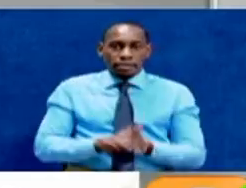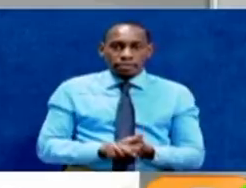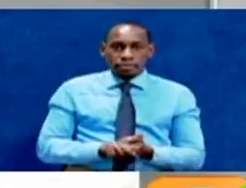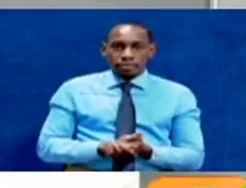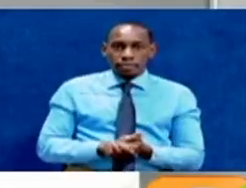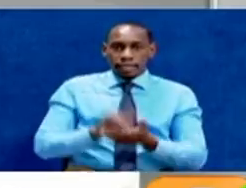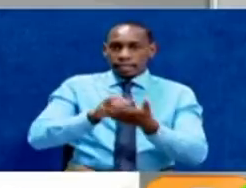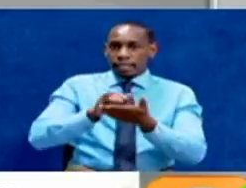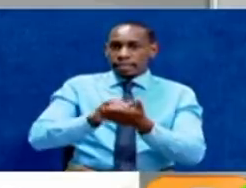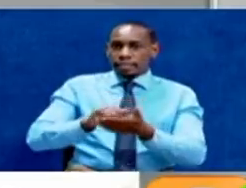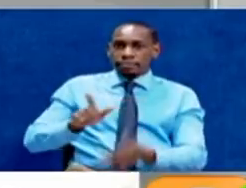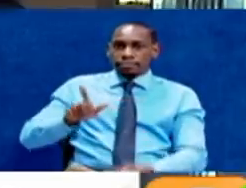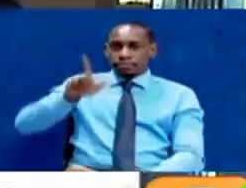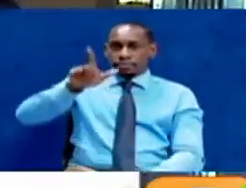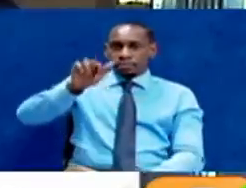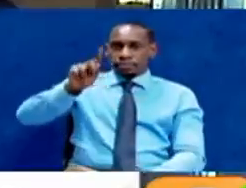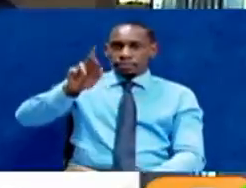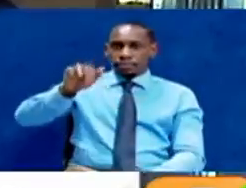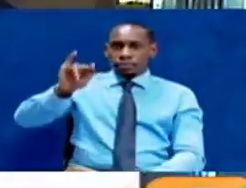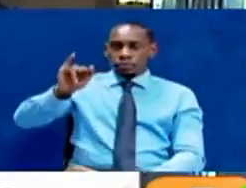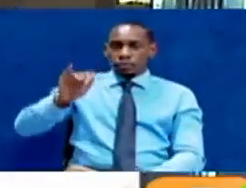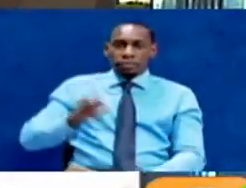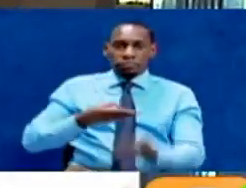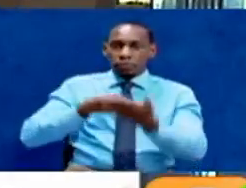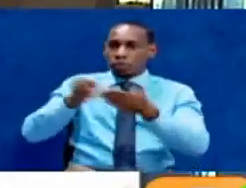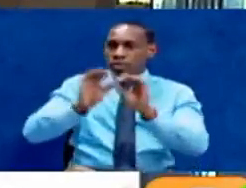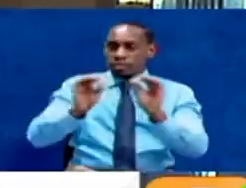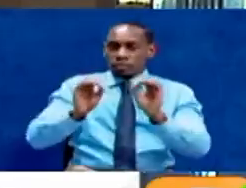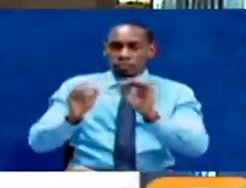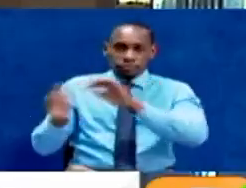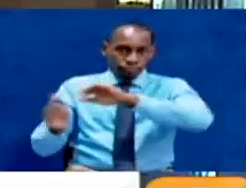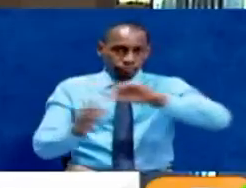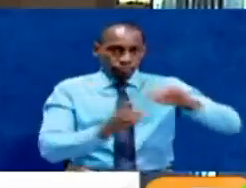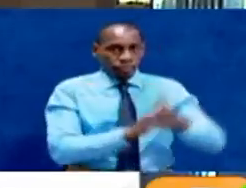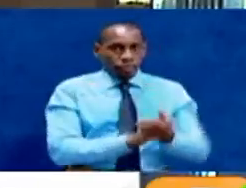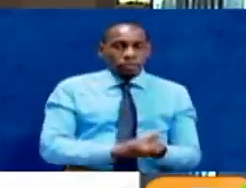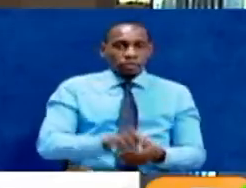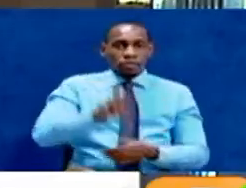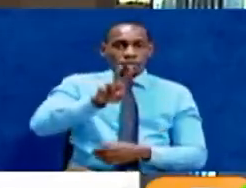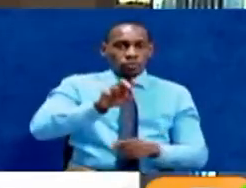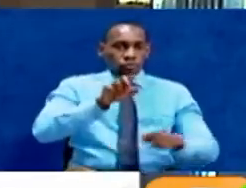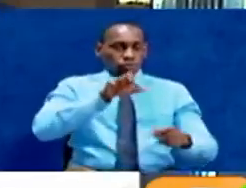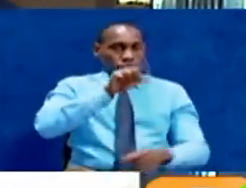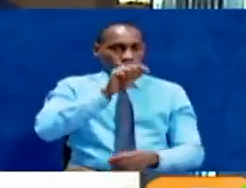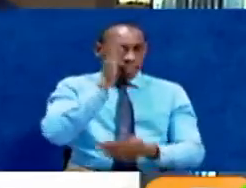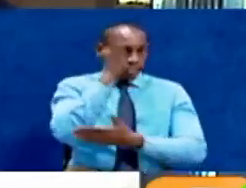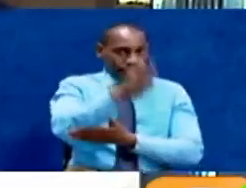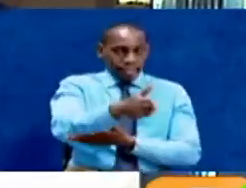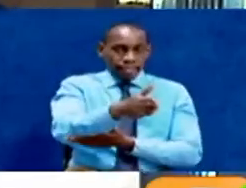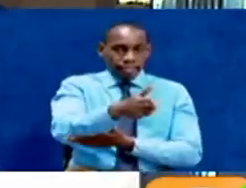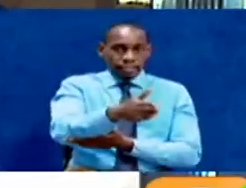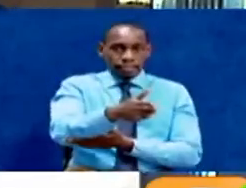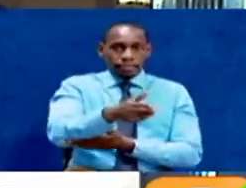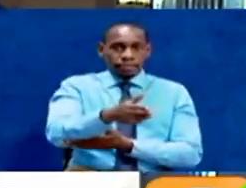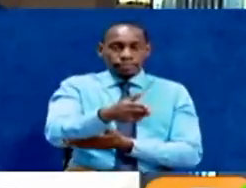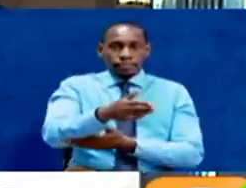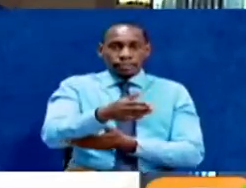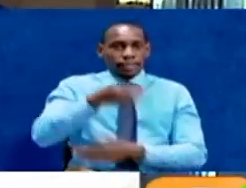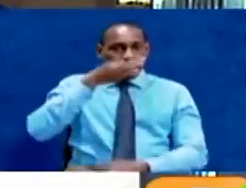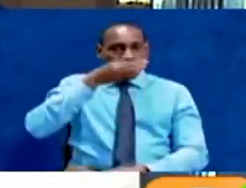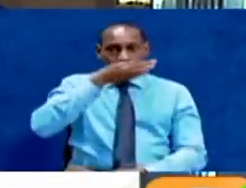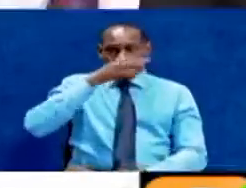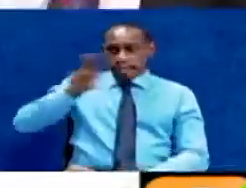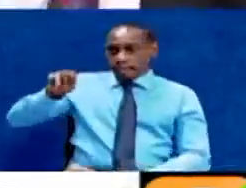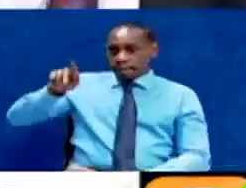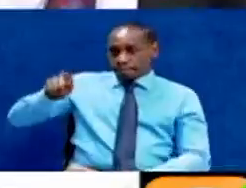is not being honest. Okay, so I've got two tweets that are directed directly to Honorable Ngunjiri. I want to start